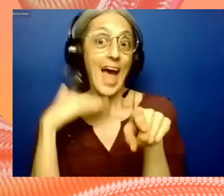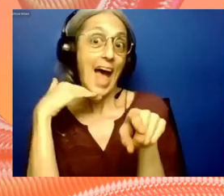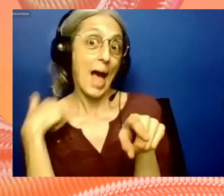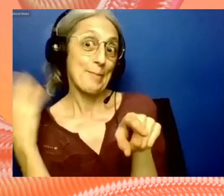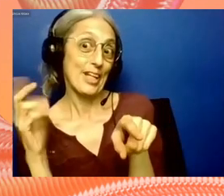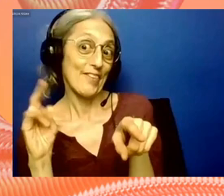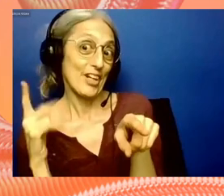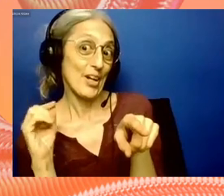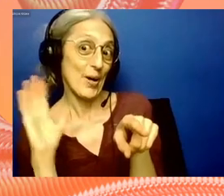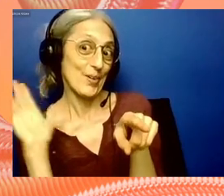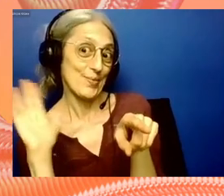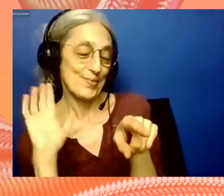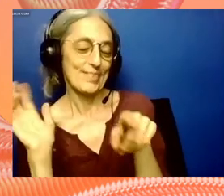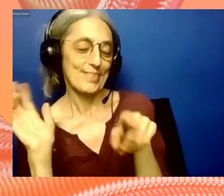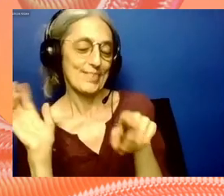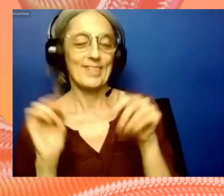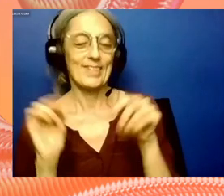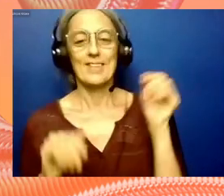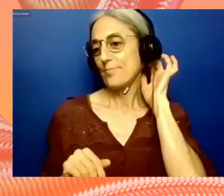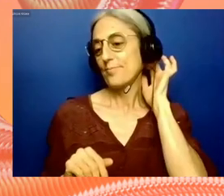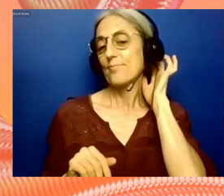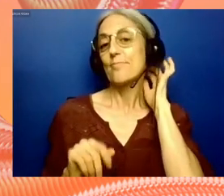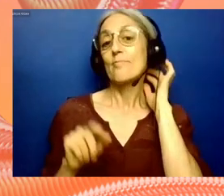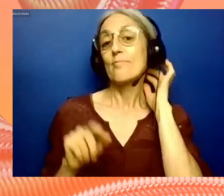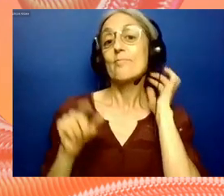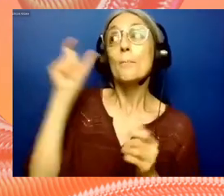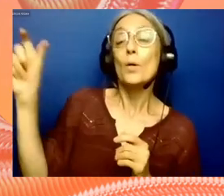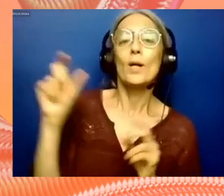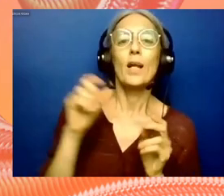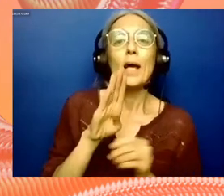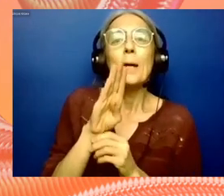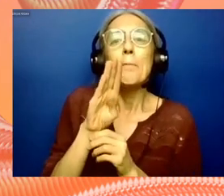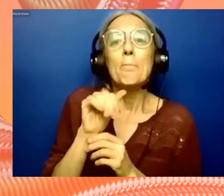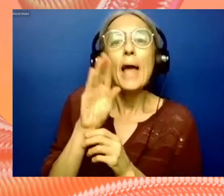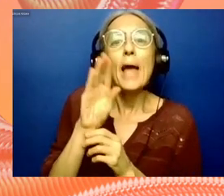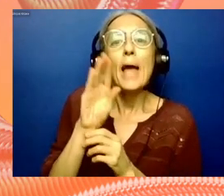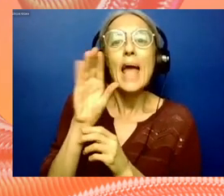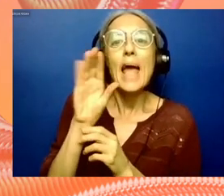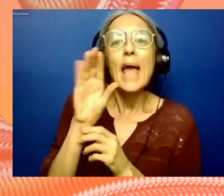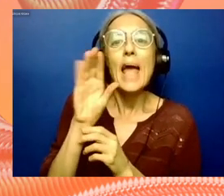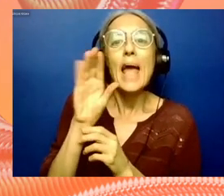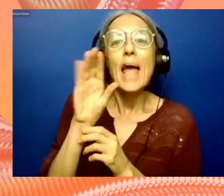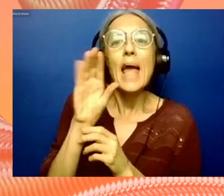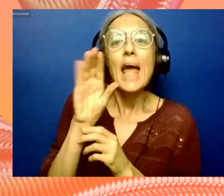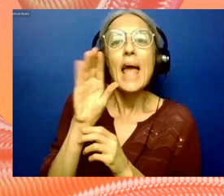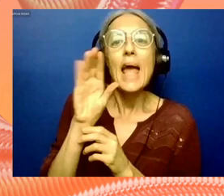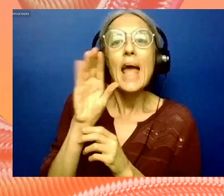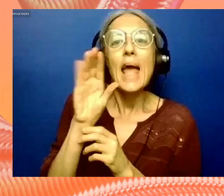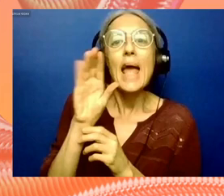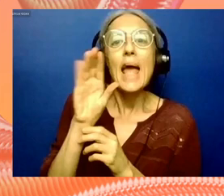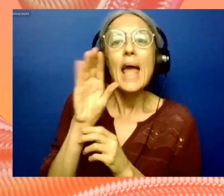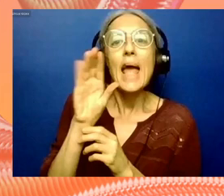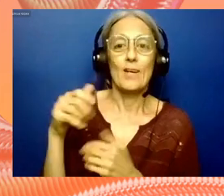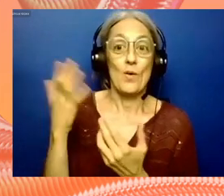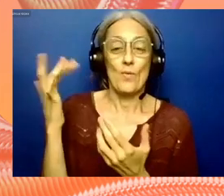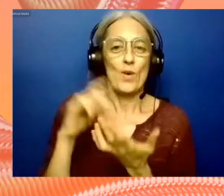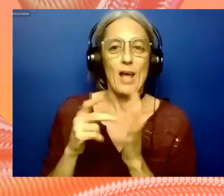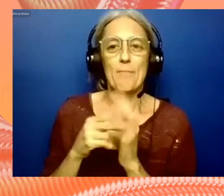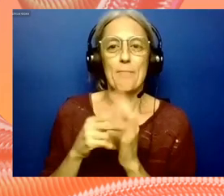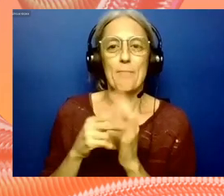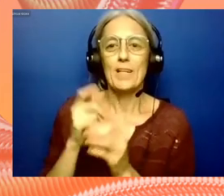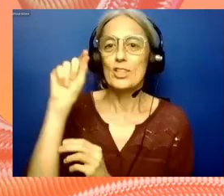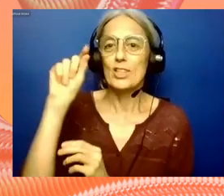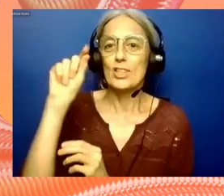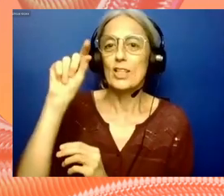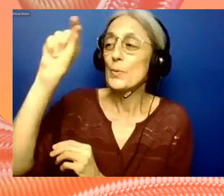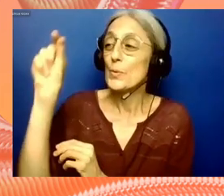And it is a baby moon. So it's just emerging. It's just getting going. It's like just